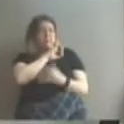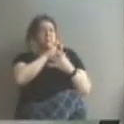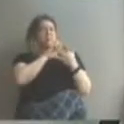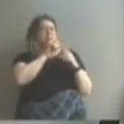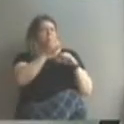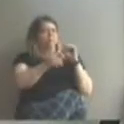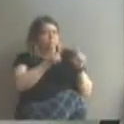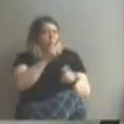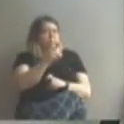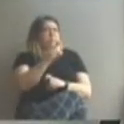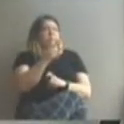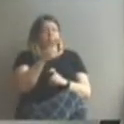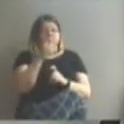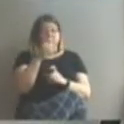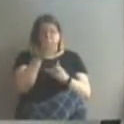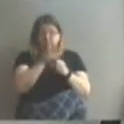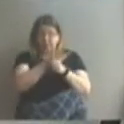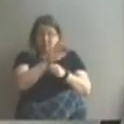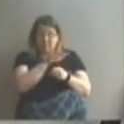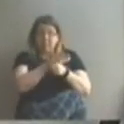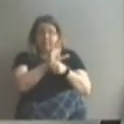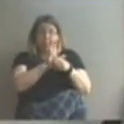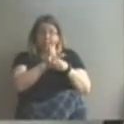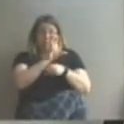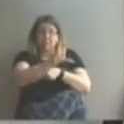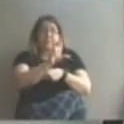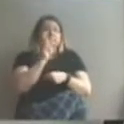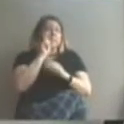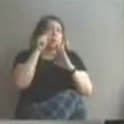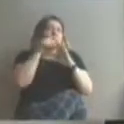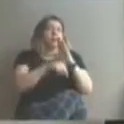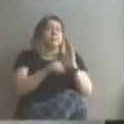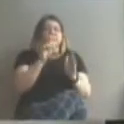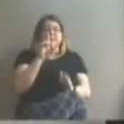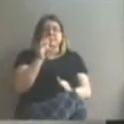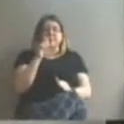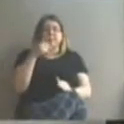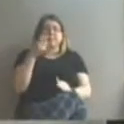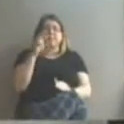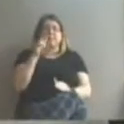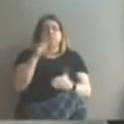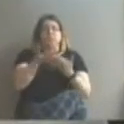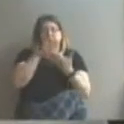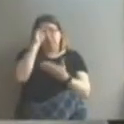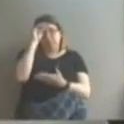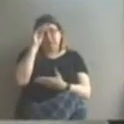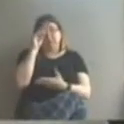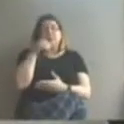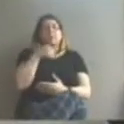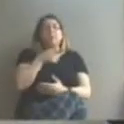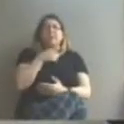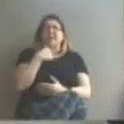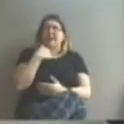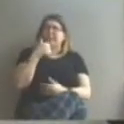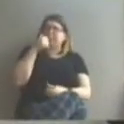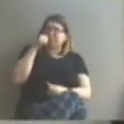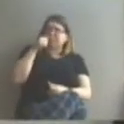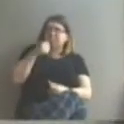about was there enough being invested in deeper learning? And as I recall, you were saying